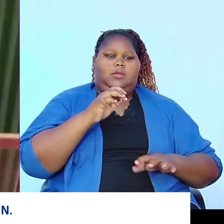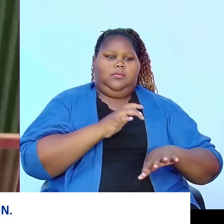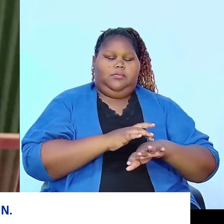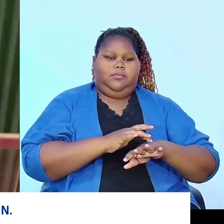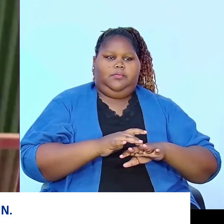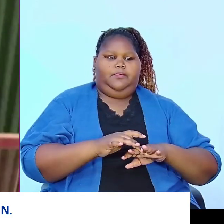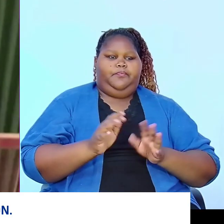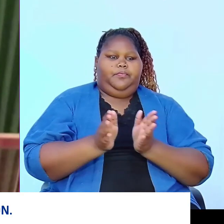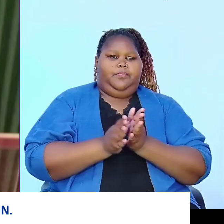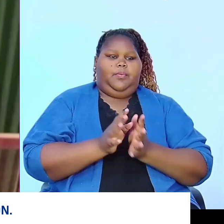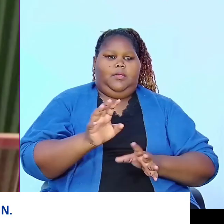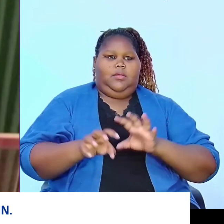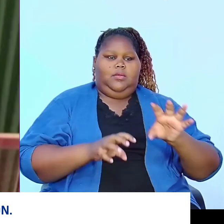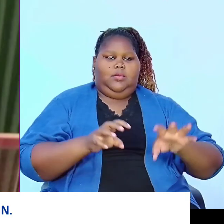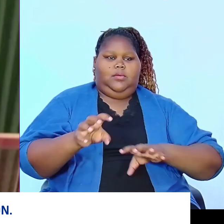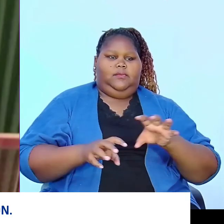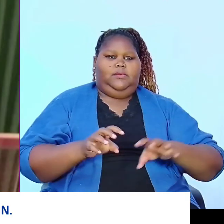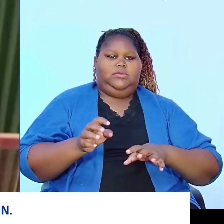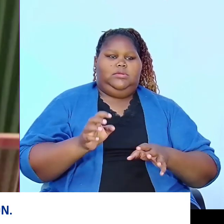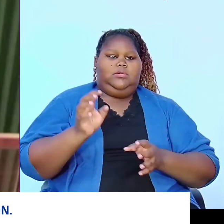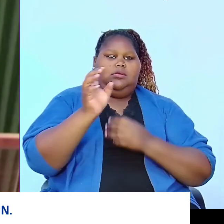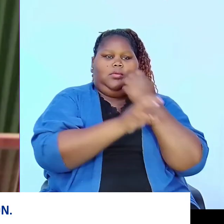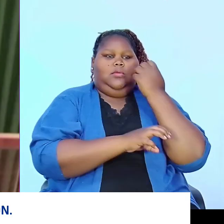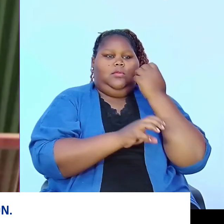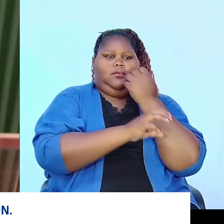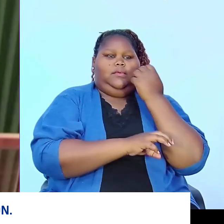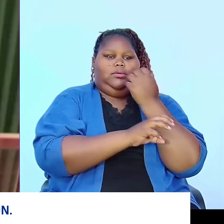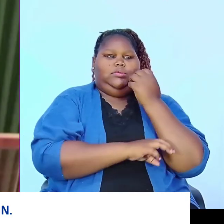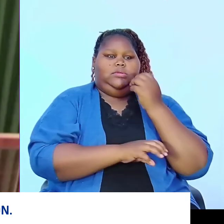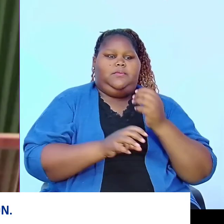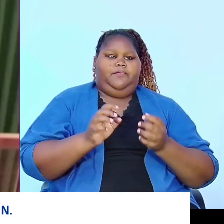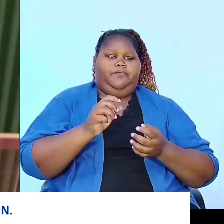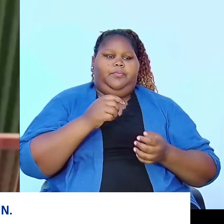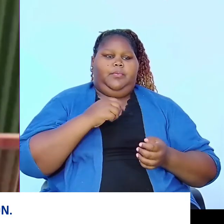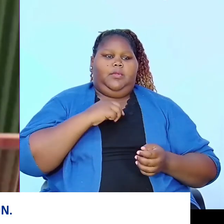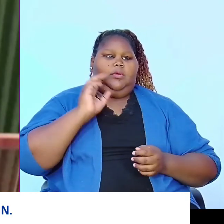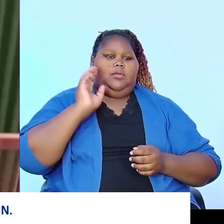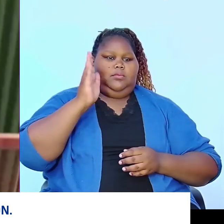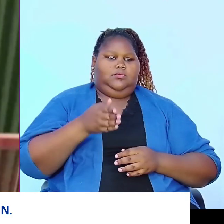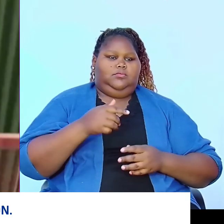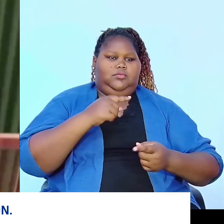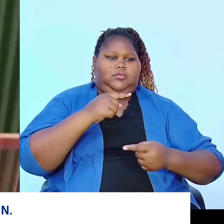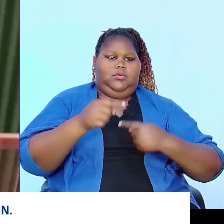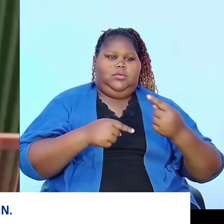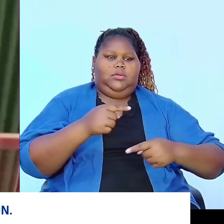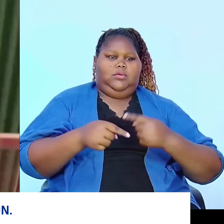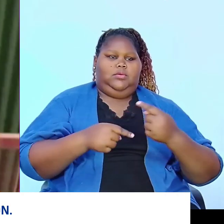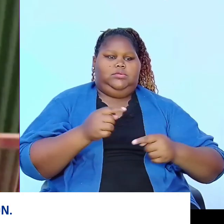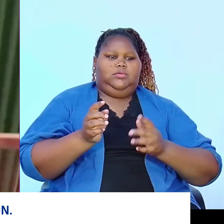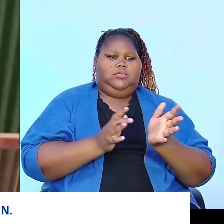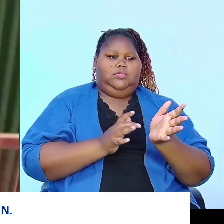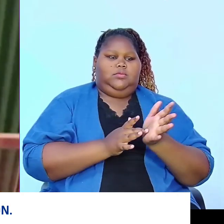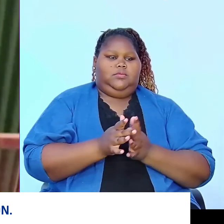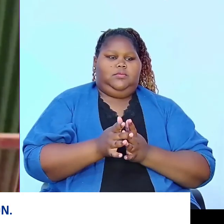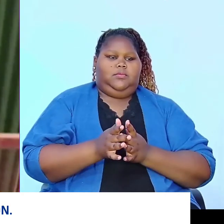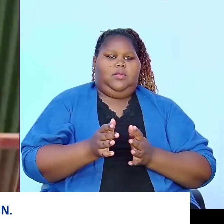human-wildlife conflict in the country and will continue to allocate funds until all